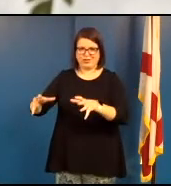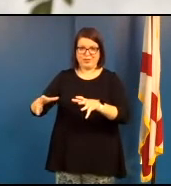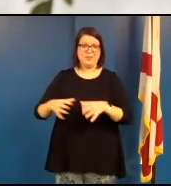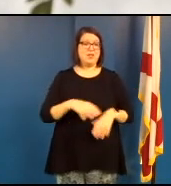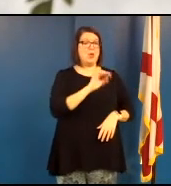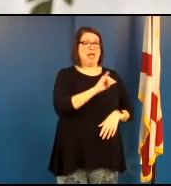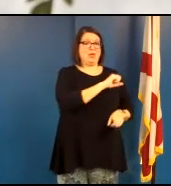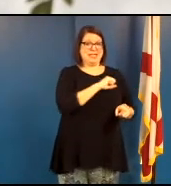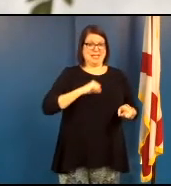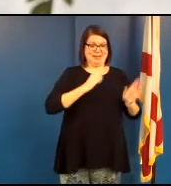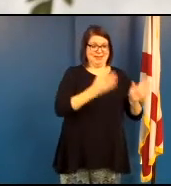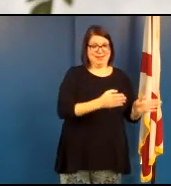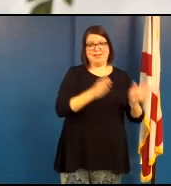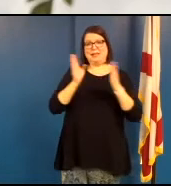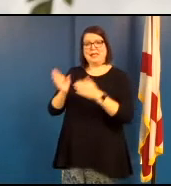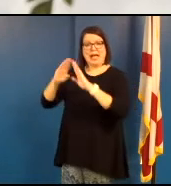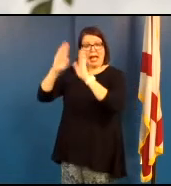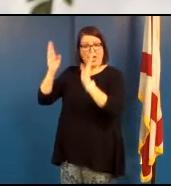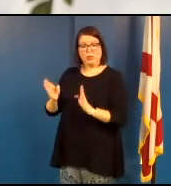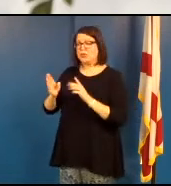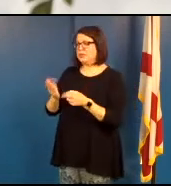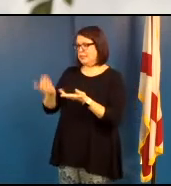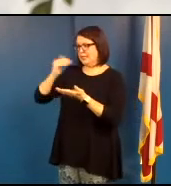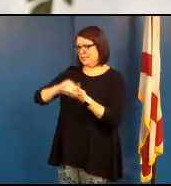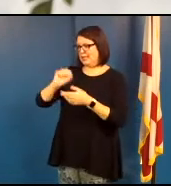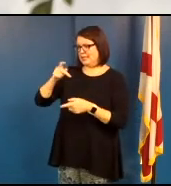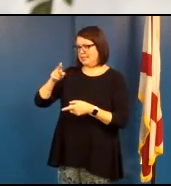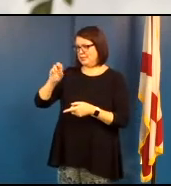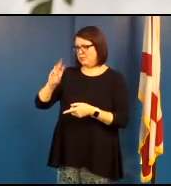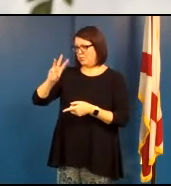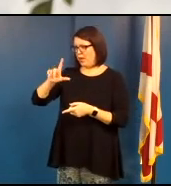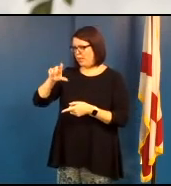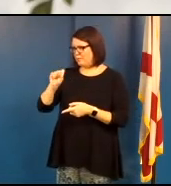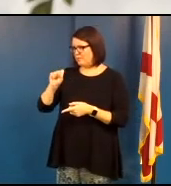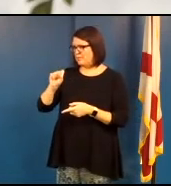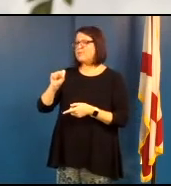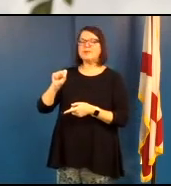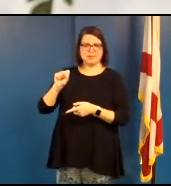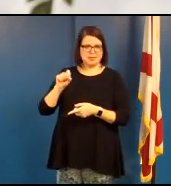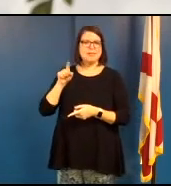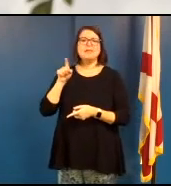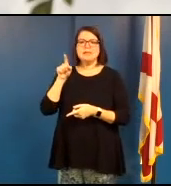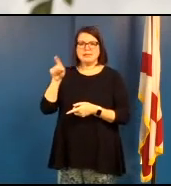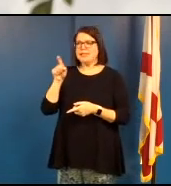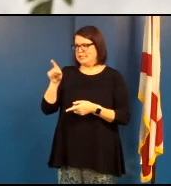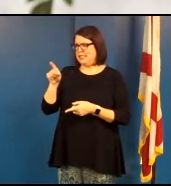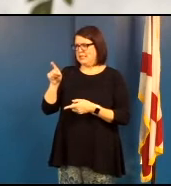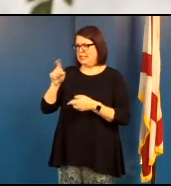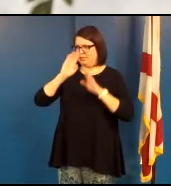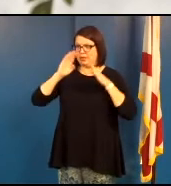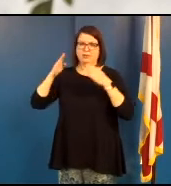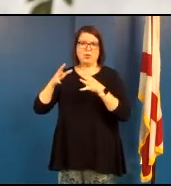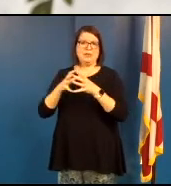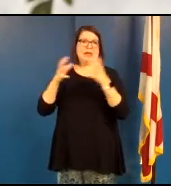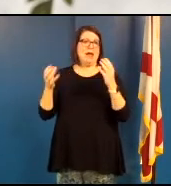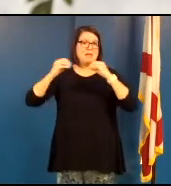So Speaker Sprouse released quite a bit more than the Senate has on his leadership team, as you can see in front of you. And we